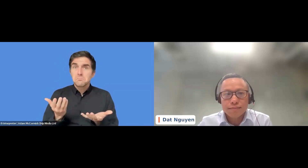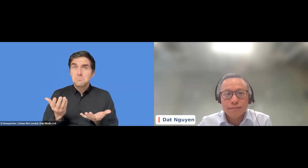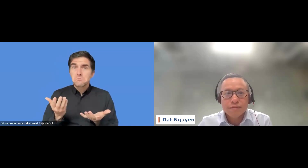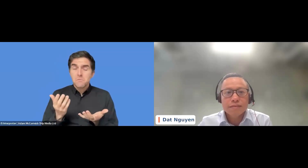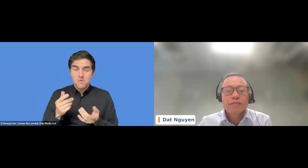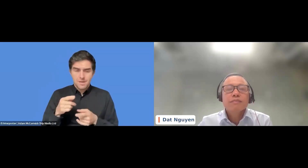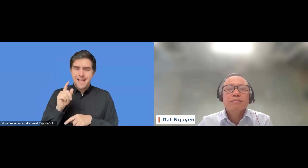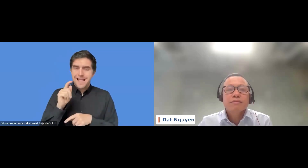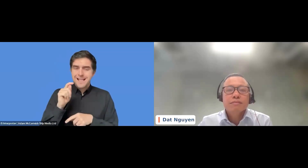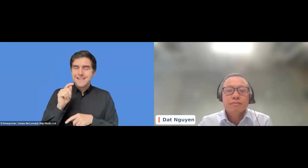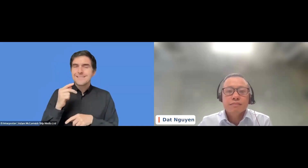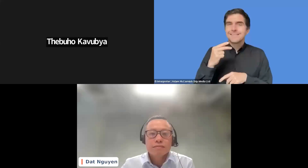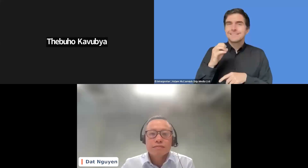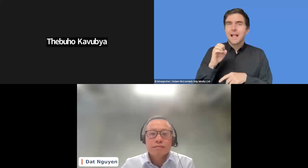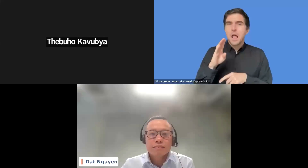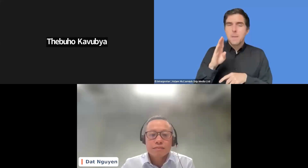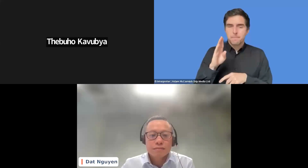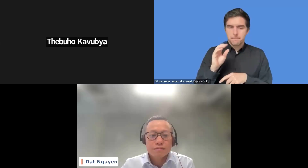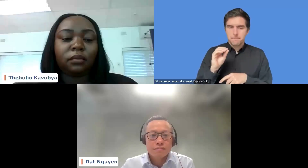district?